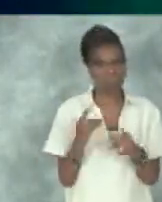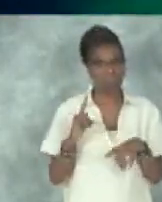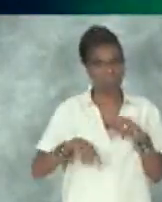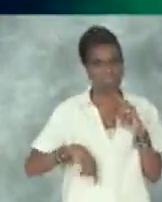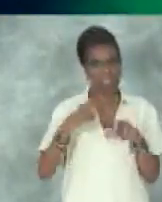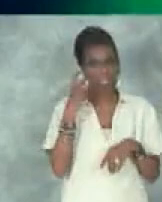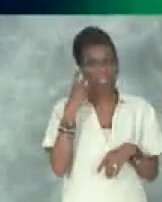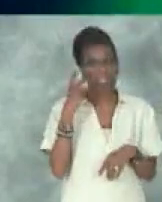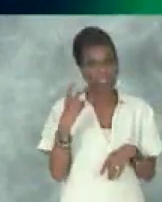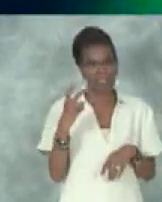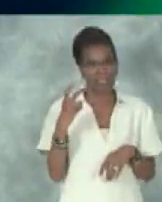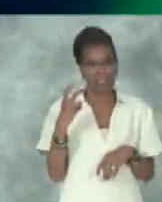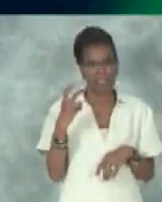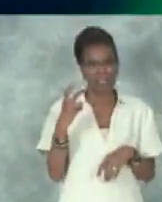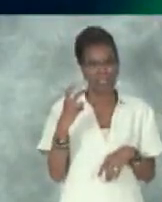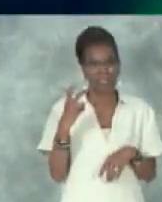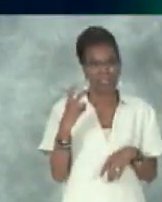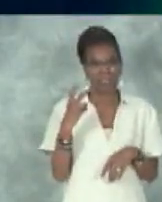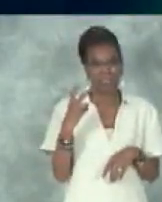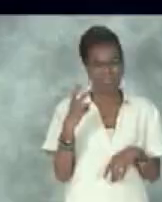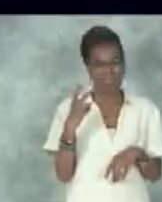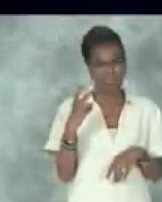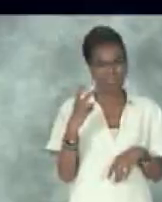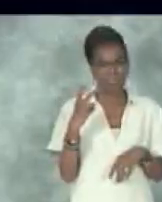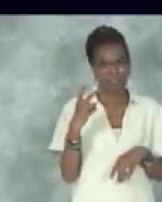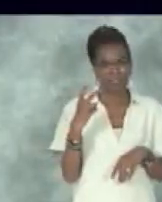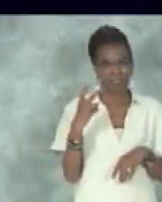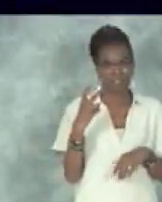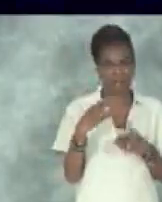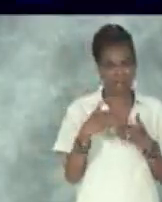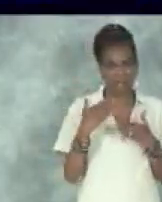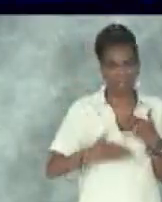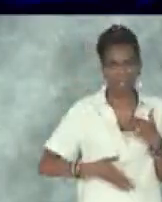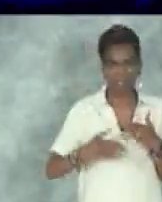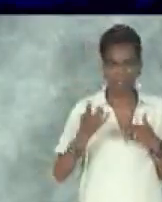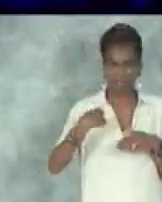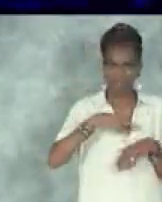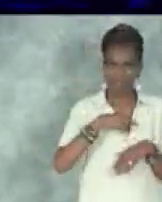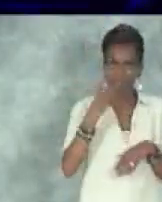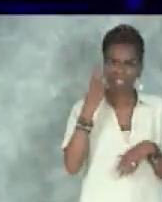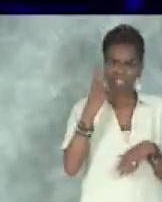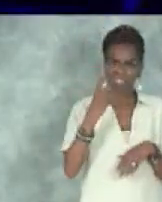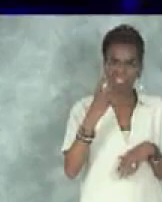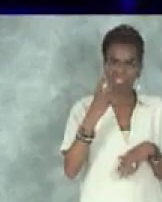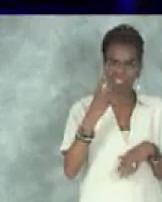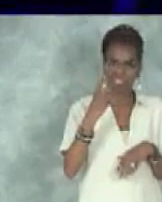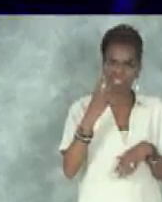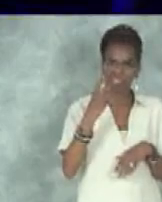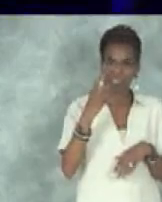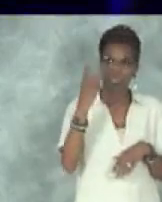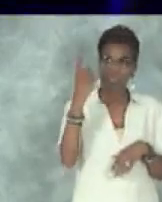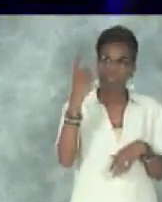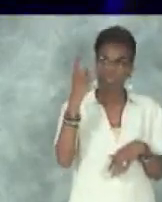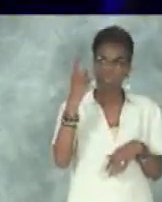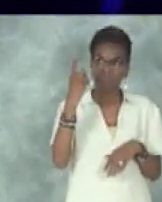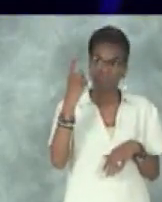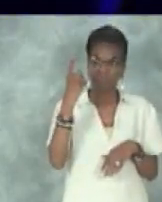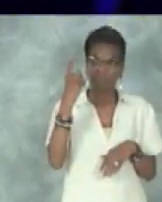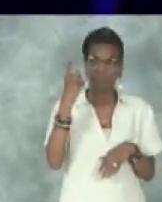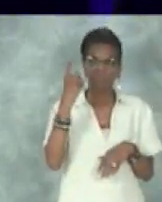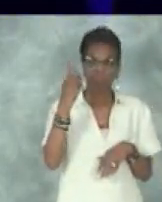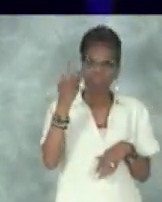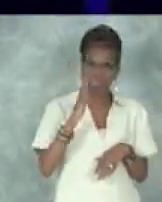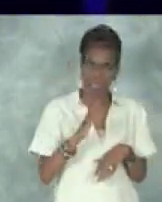see the end, we can see you, and that's enough for us. So,